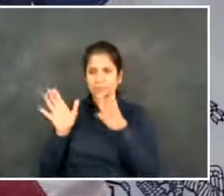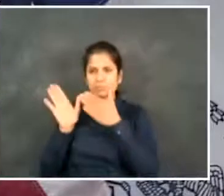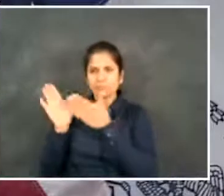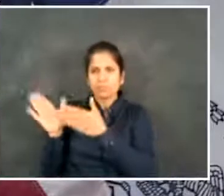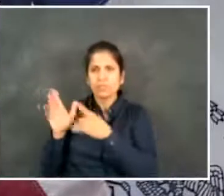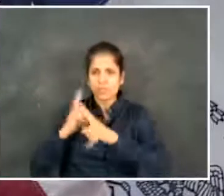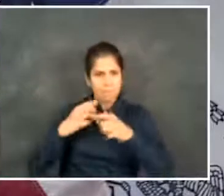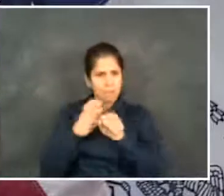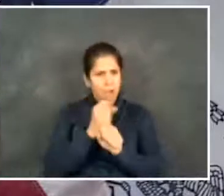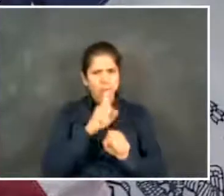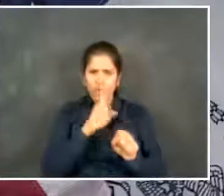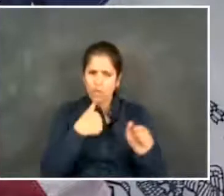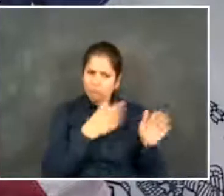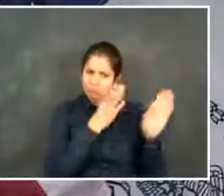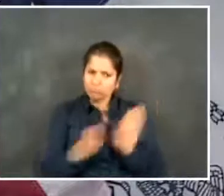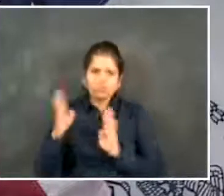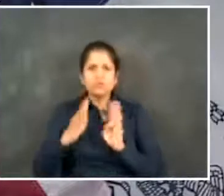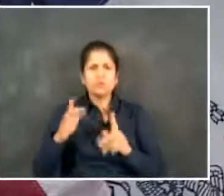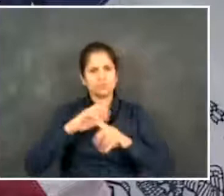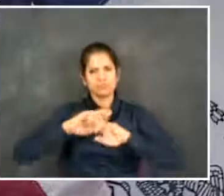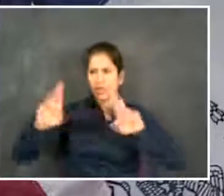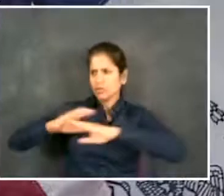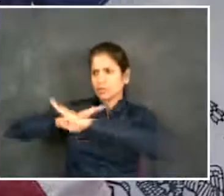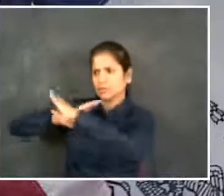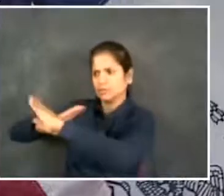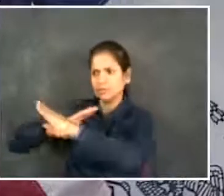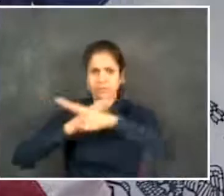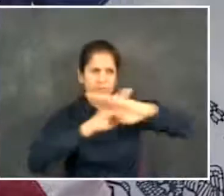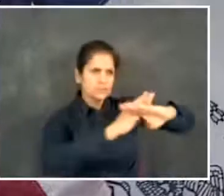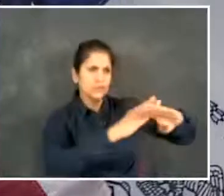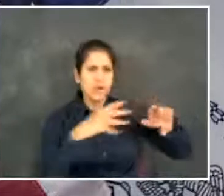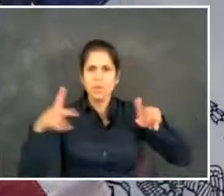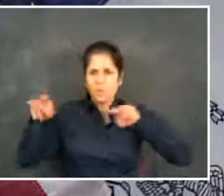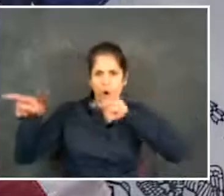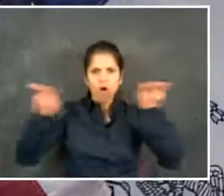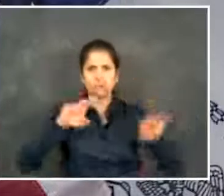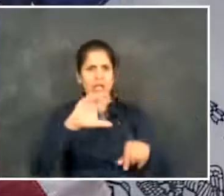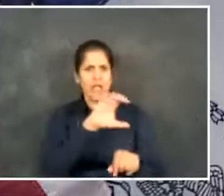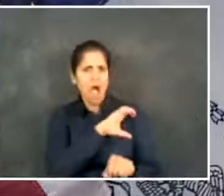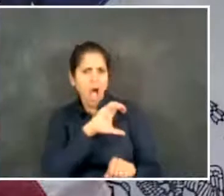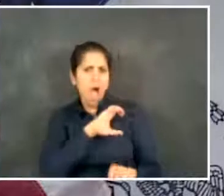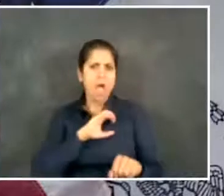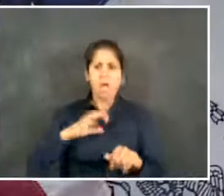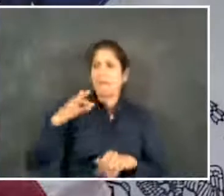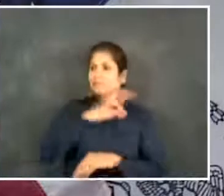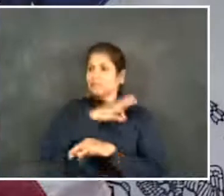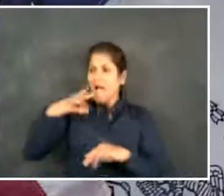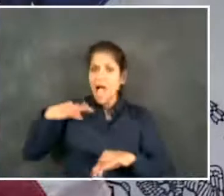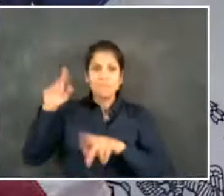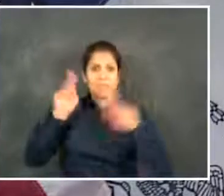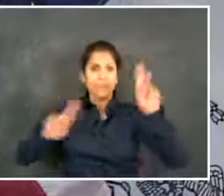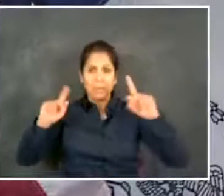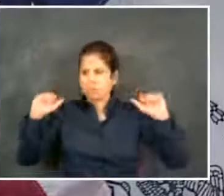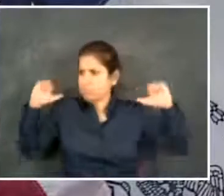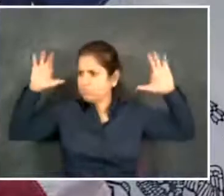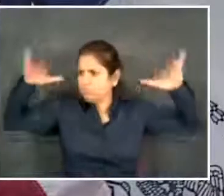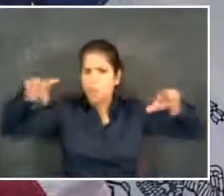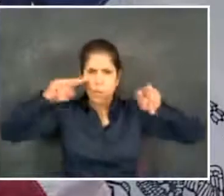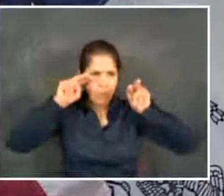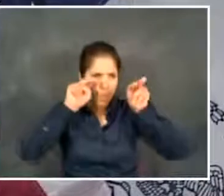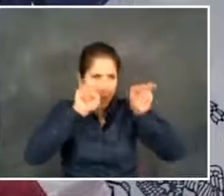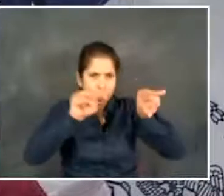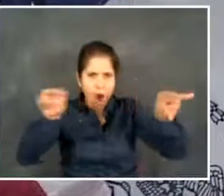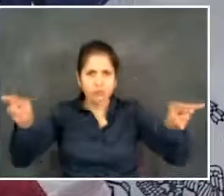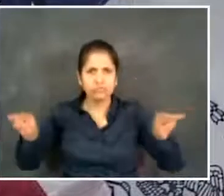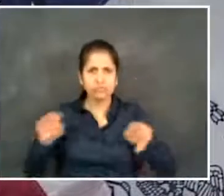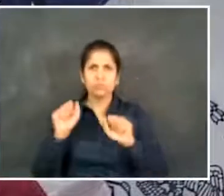it's situated properly. So that is the plan right now for Monday, that we believe we can have